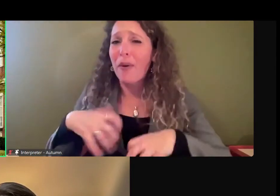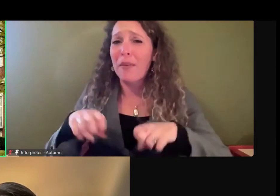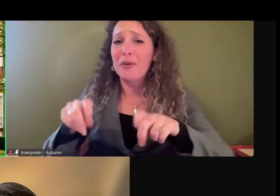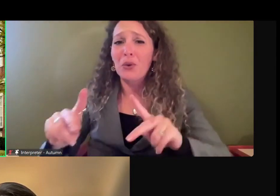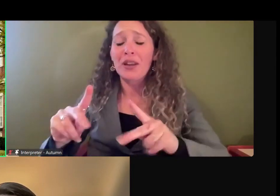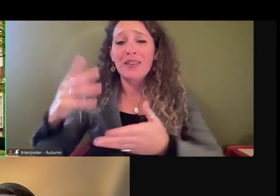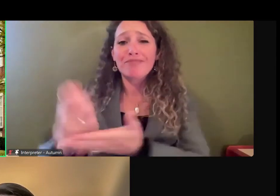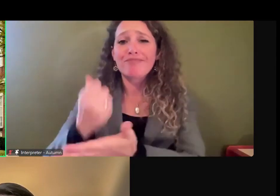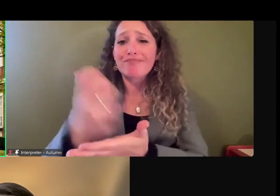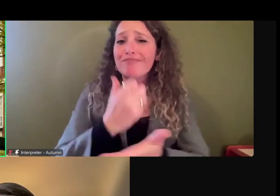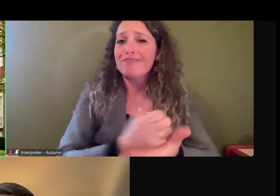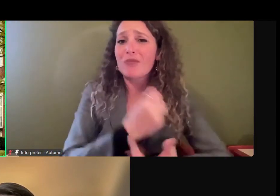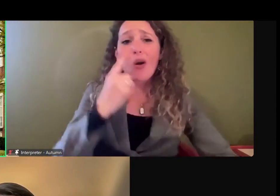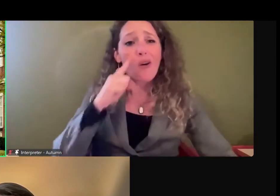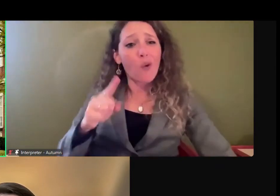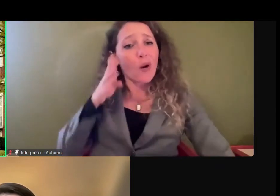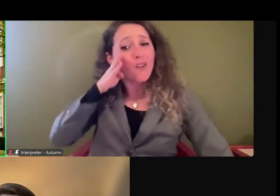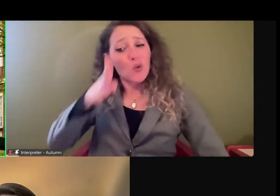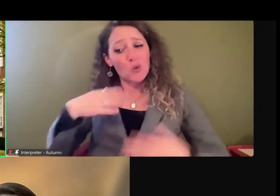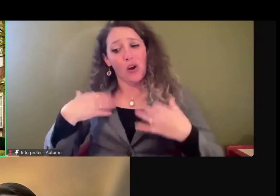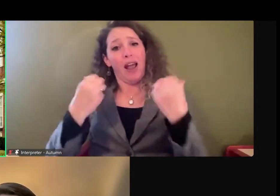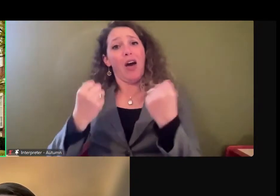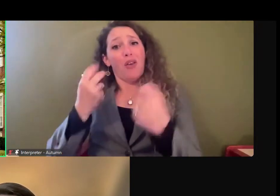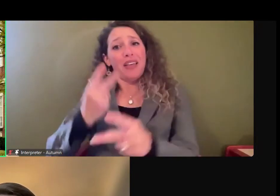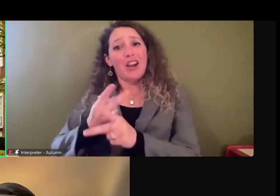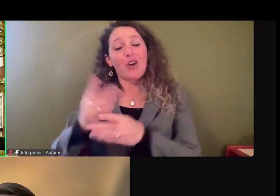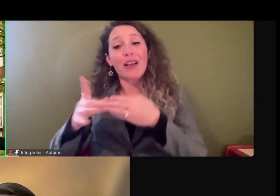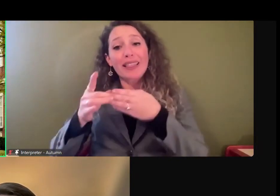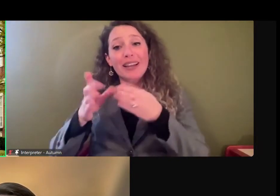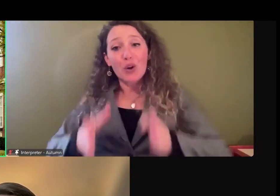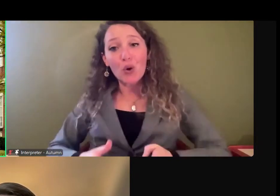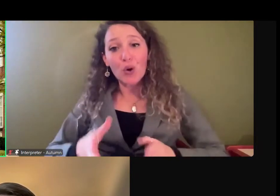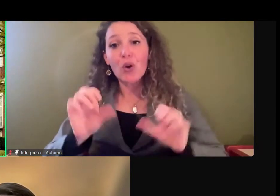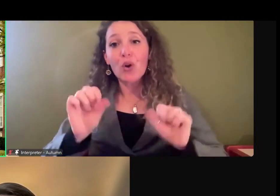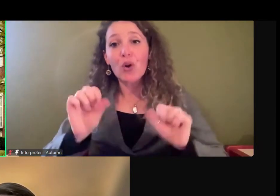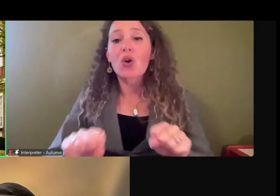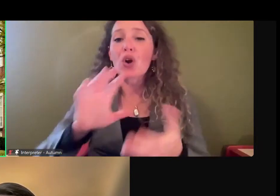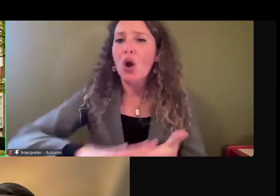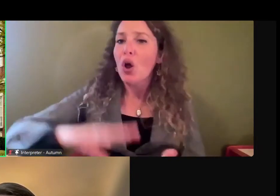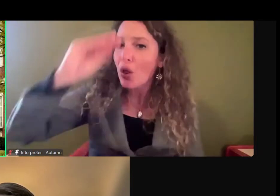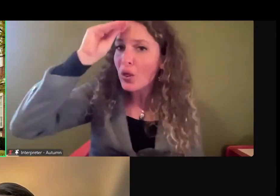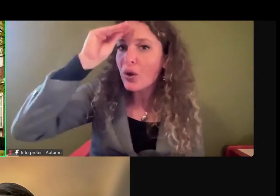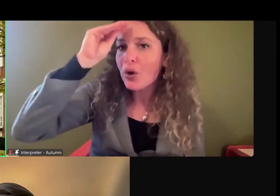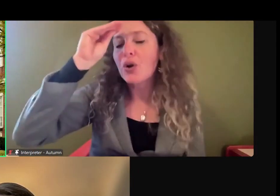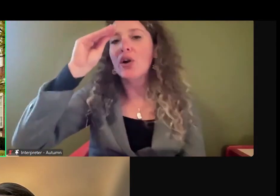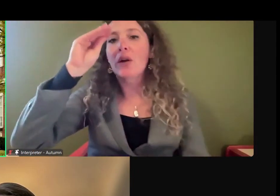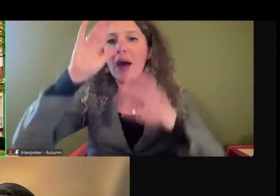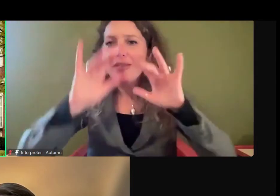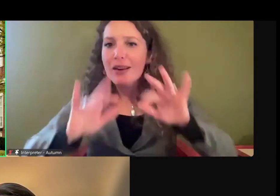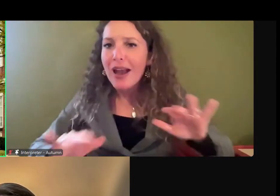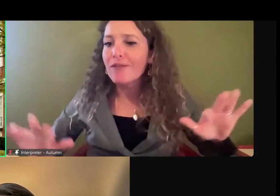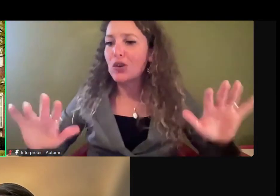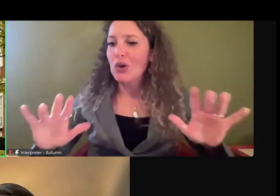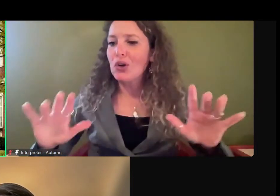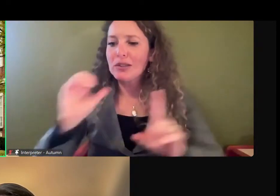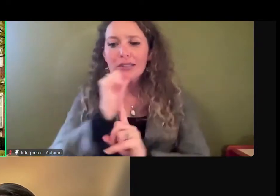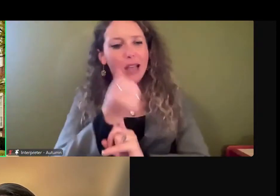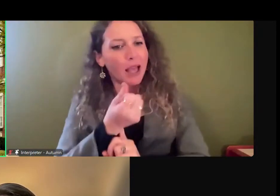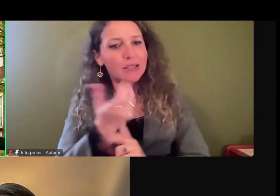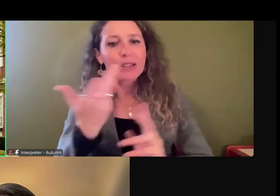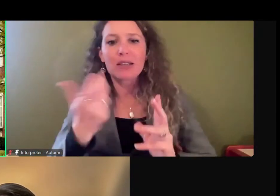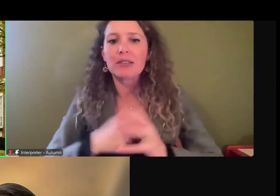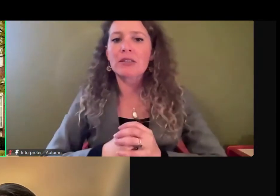future healthcare leaders. They were able to learn about the diverse cases, which